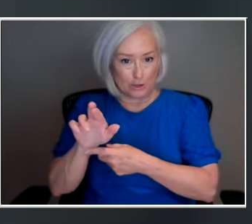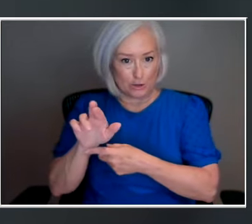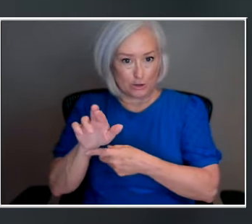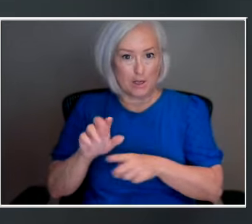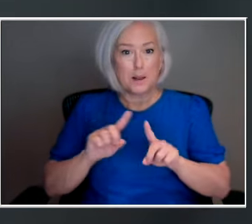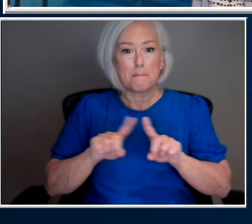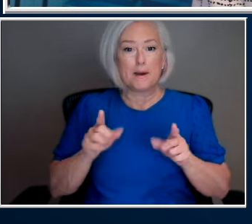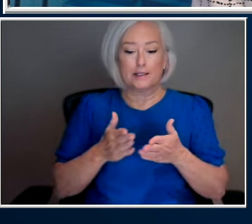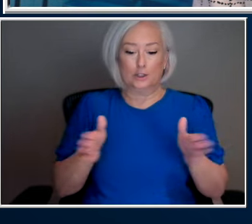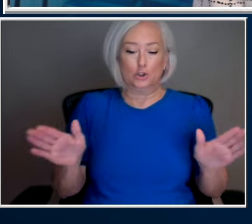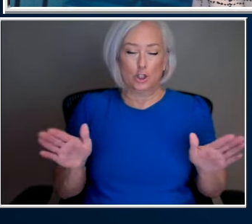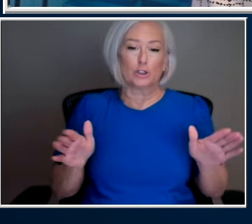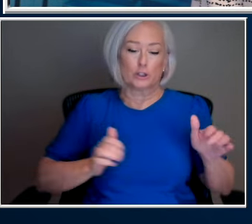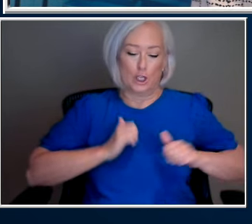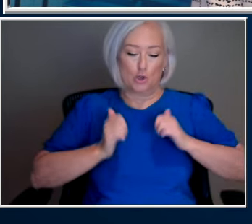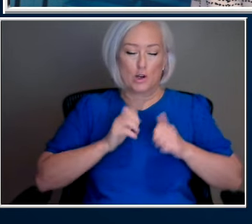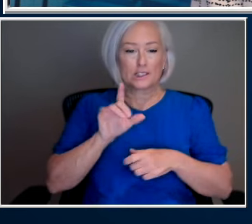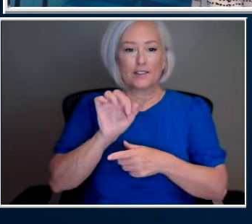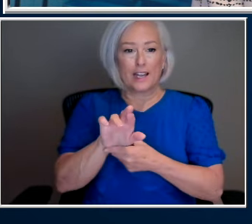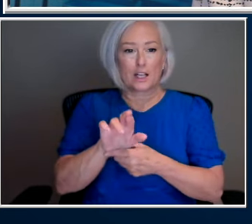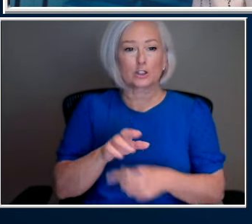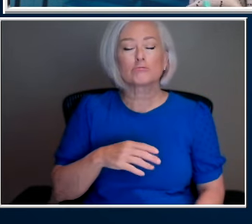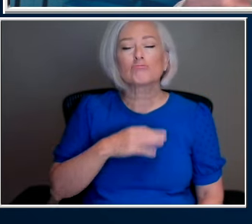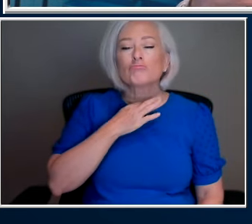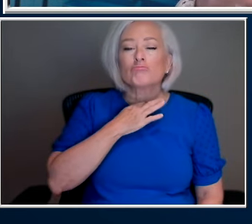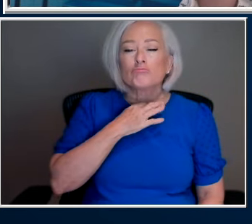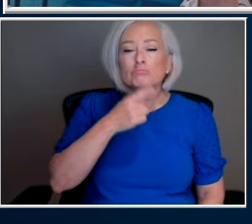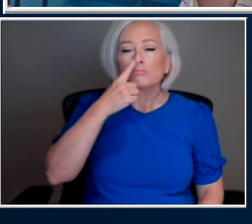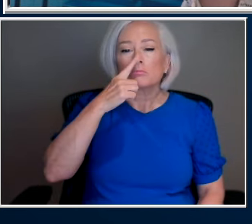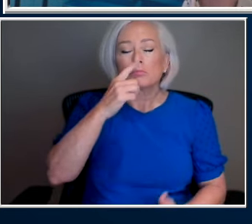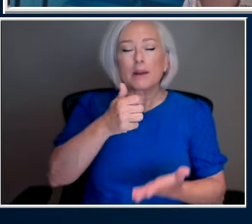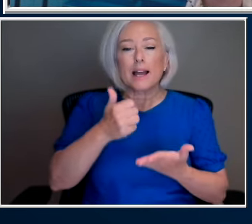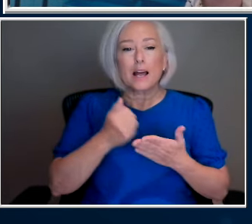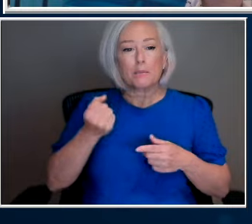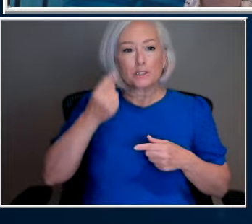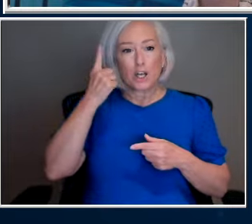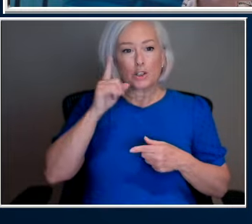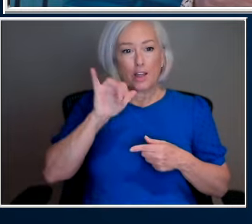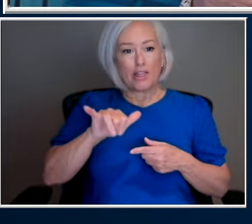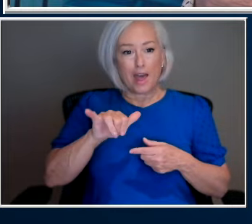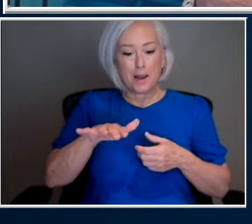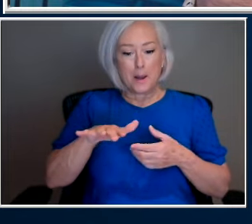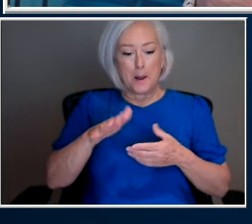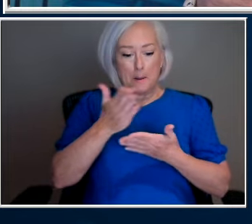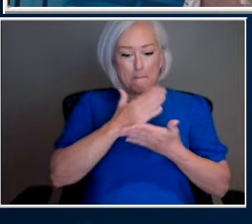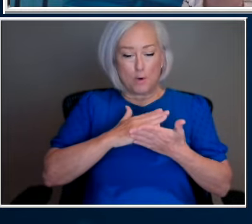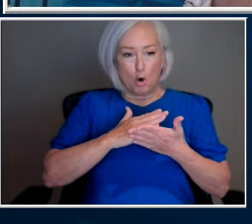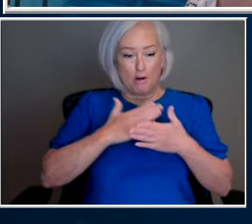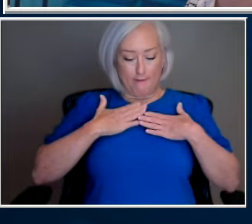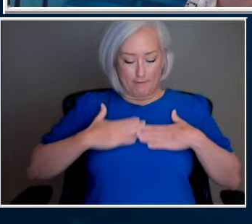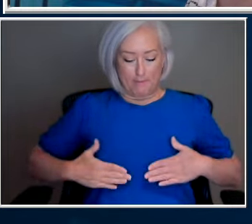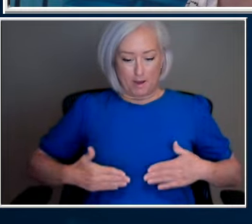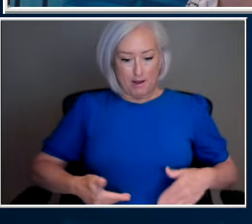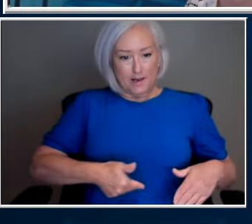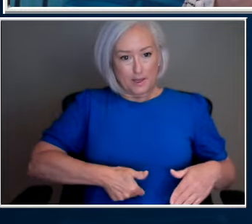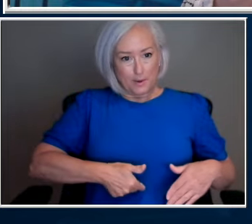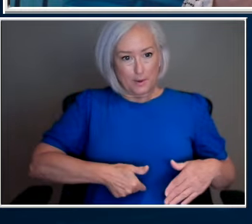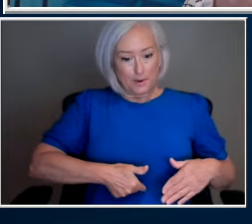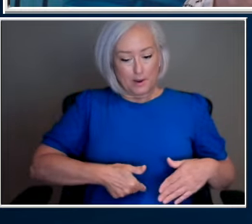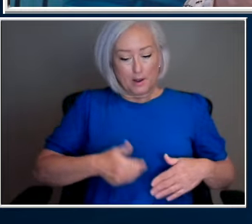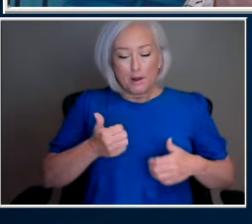cancer. So Dr. Kasi, help us understand a little bit more about this part of the body. I think many of us folks who aren't GI experts like